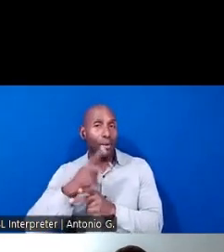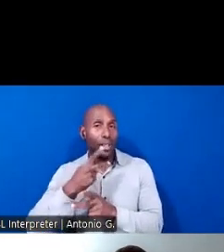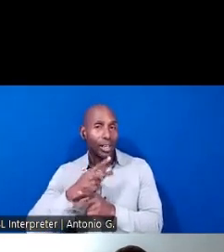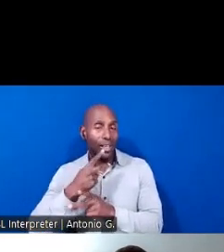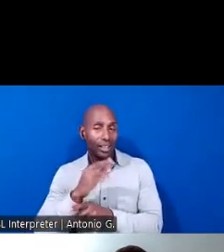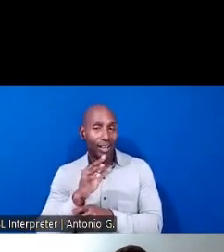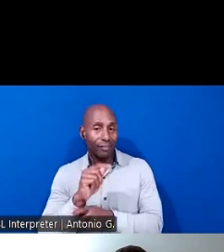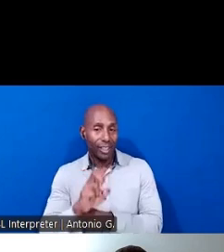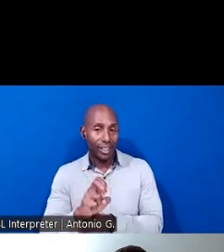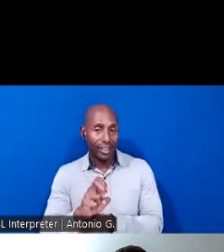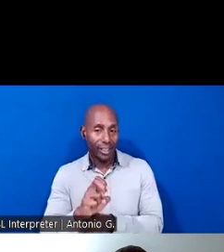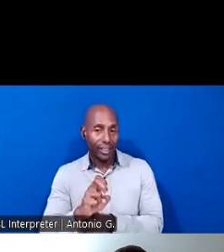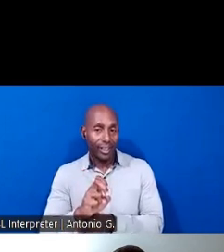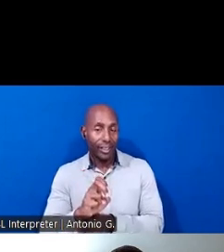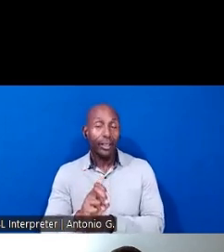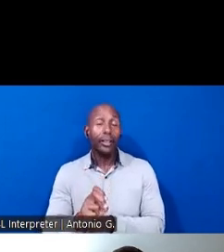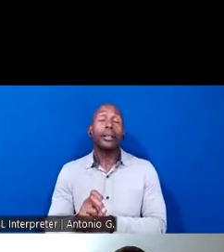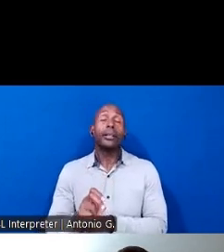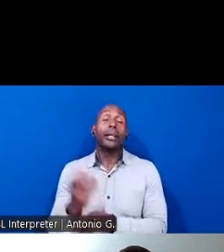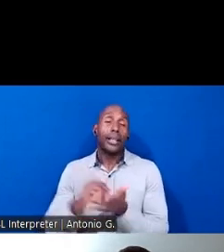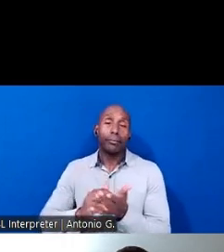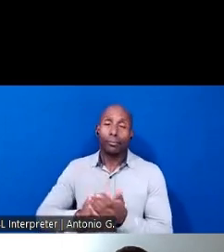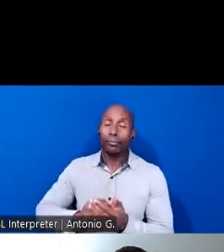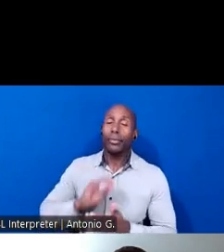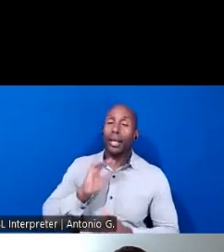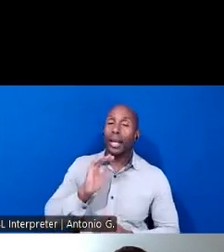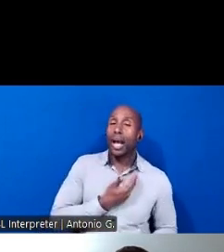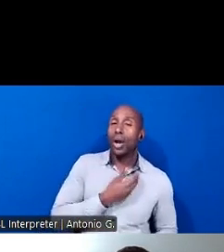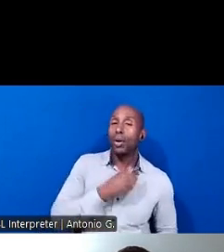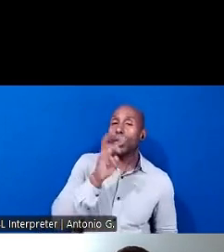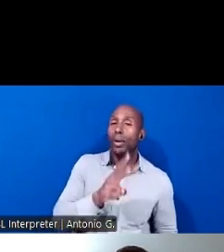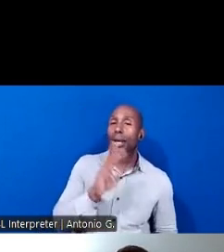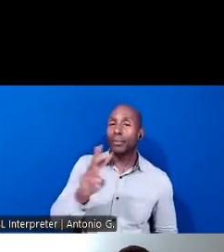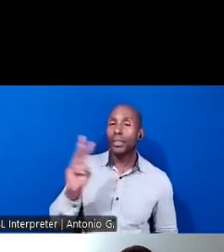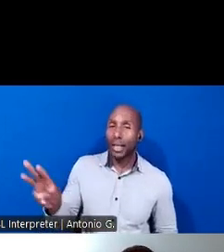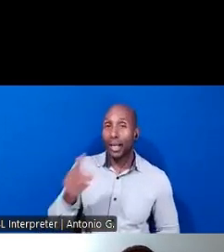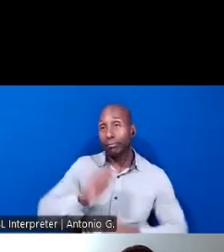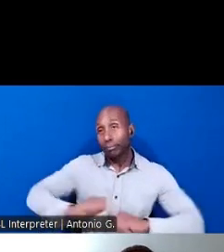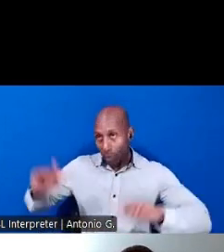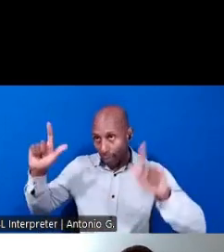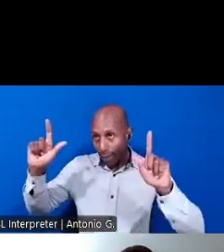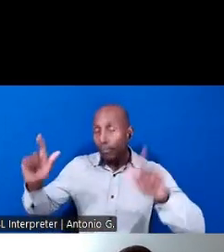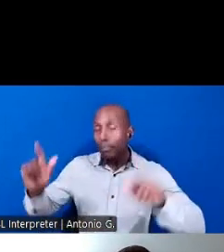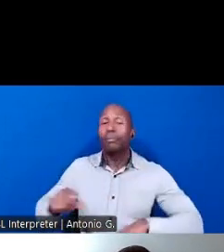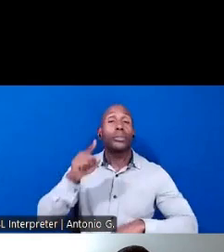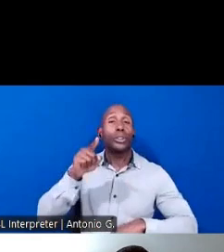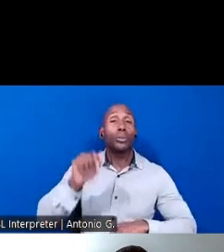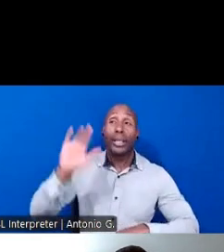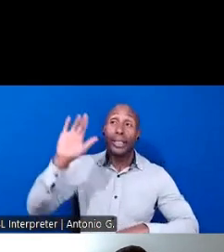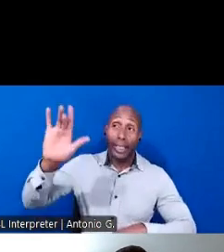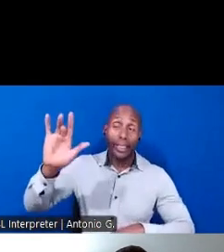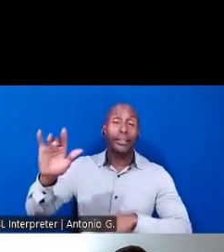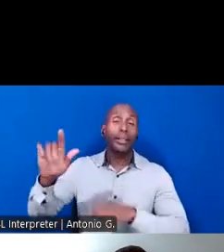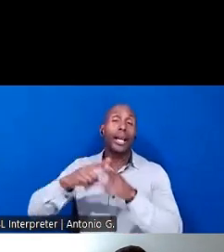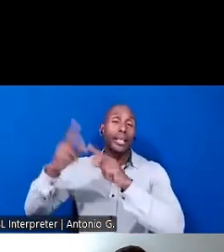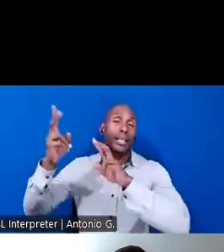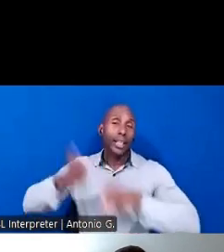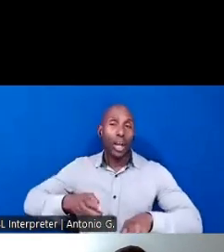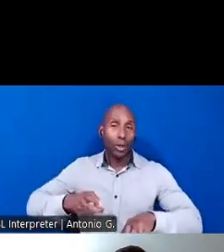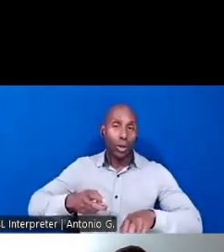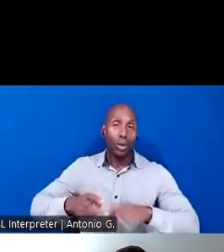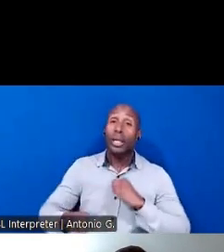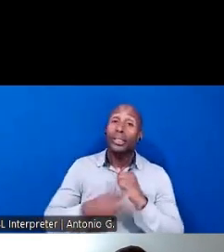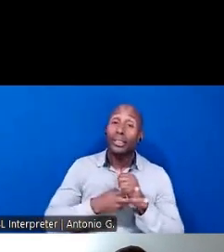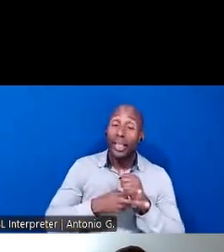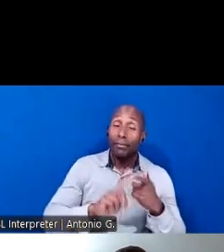you go to our website, you have the option to download the file and you can save it to your desktop. And every reporting period, you can